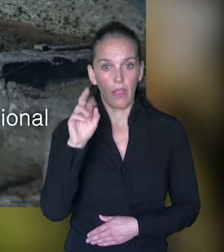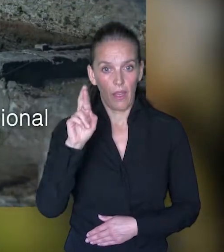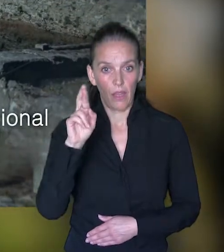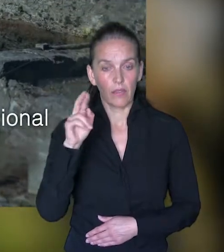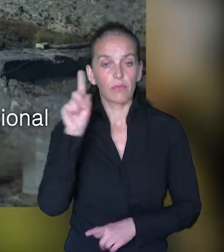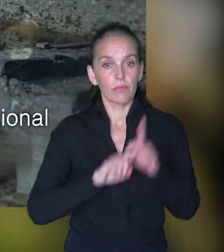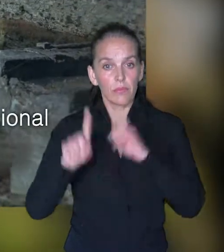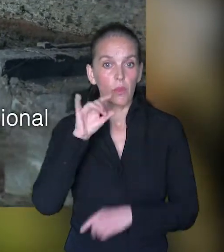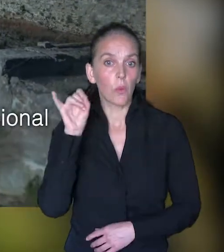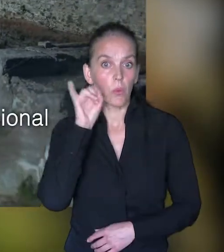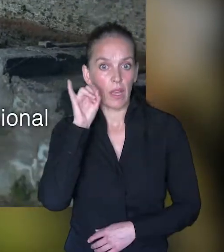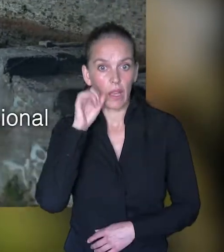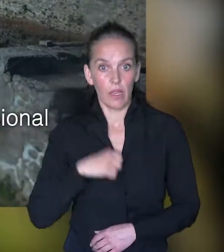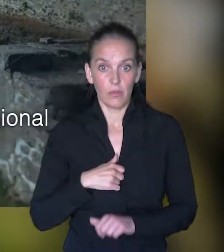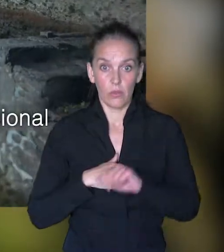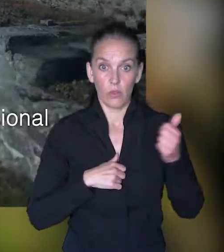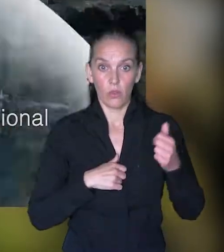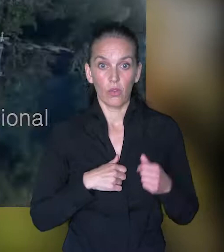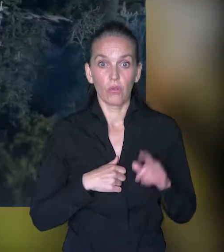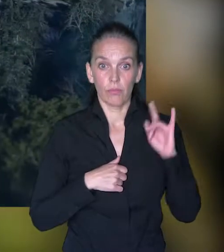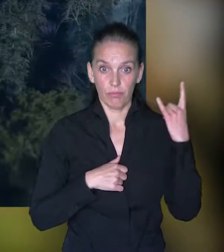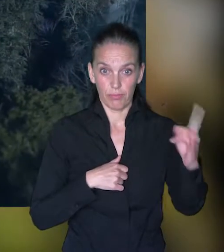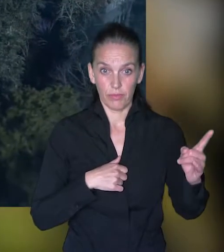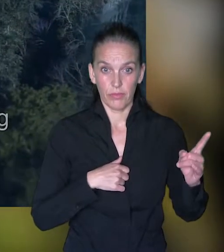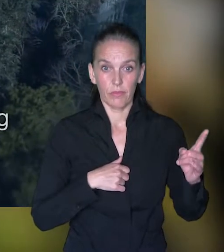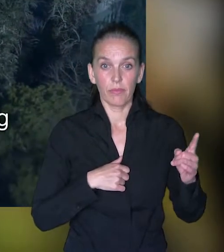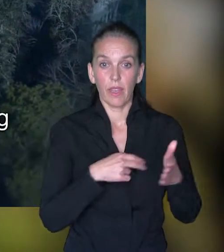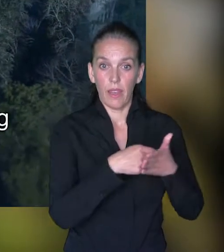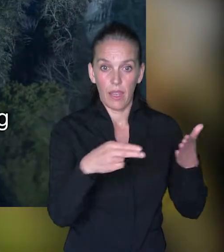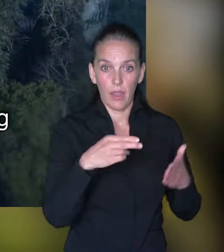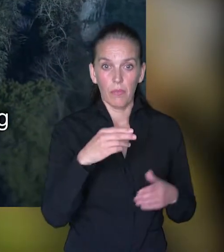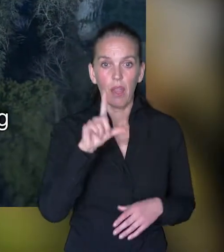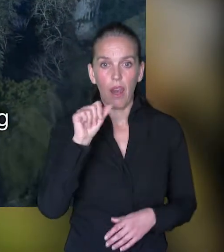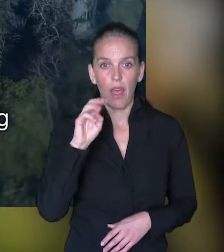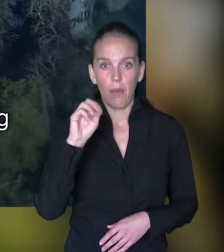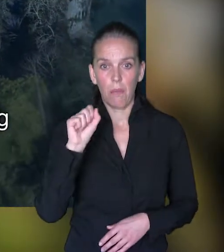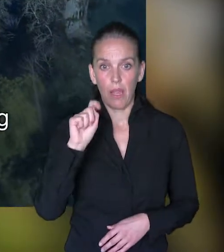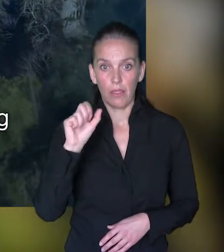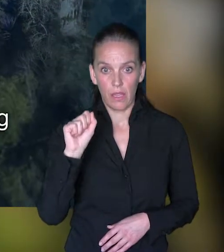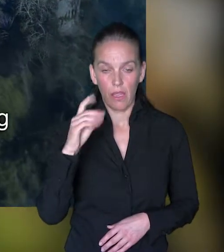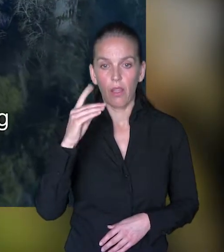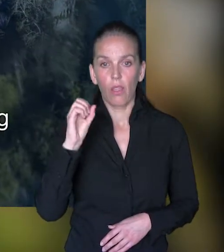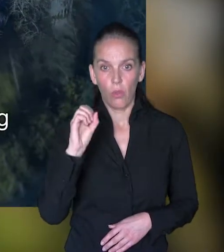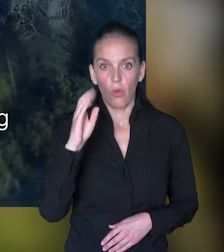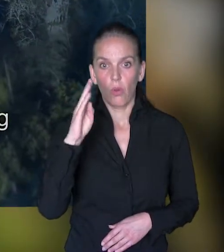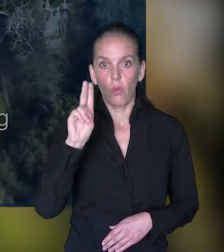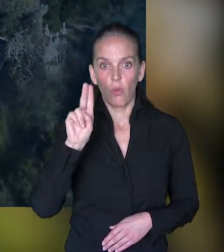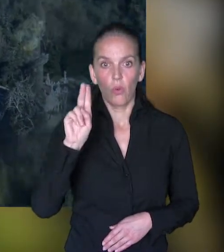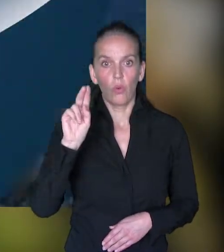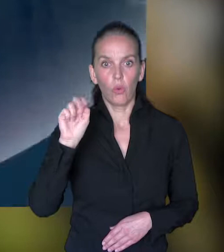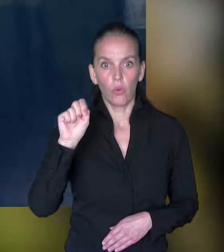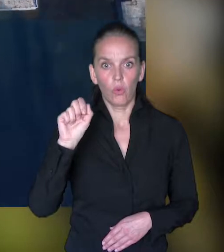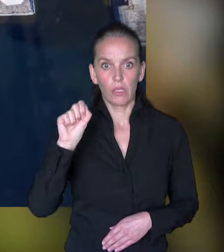Knowing about the forest of Berhad and La Mata Nacional de Bussaco is to let oneself be surprised by two breathtaking landscaped